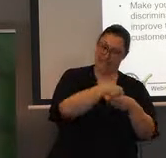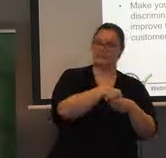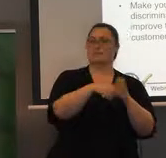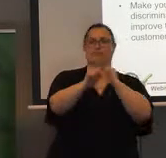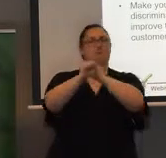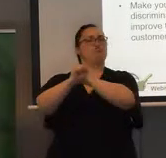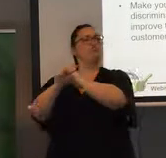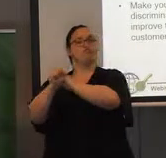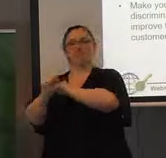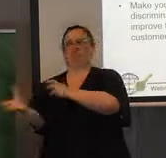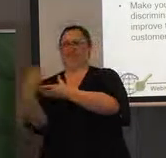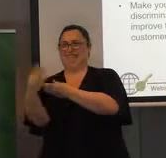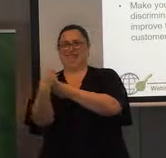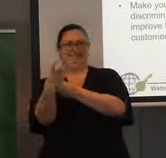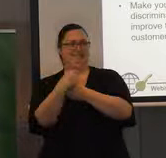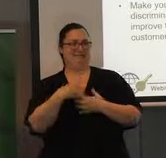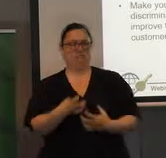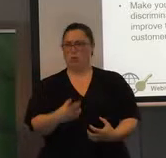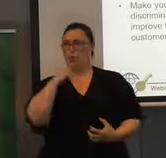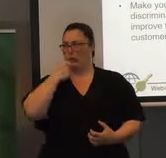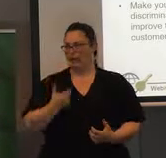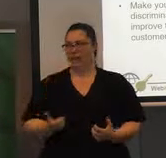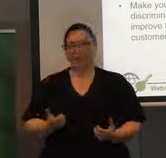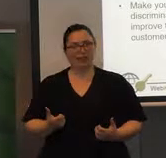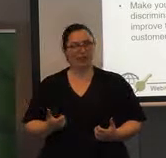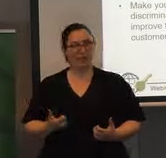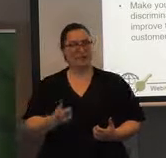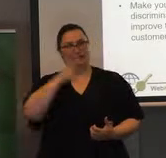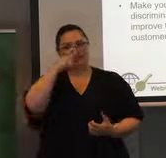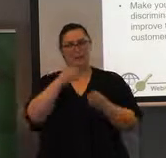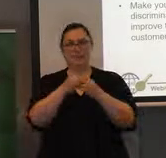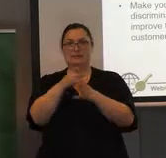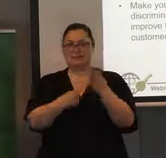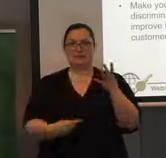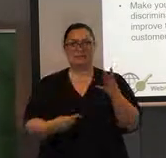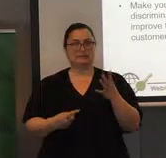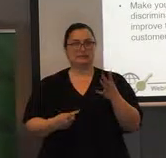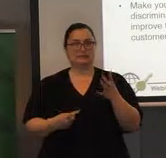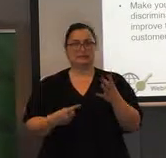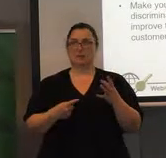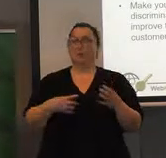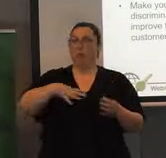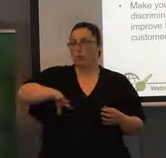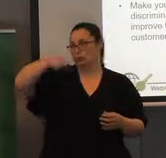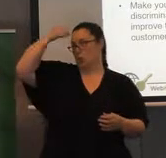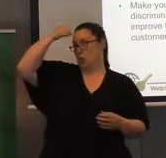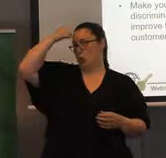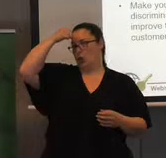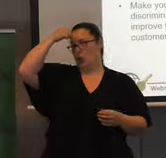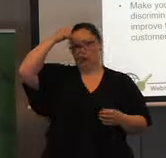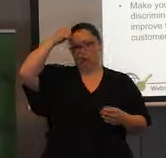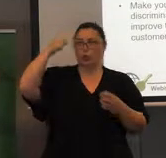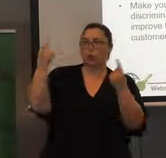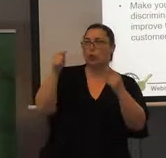of all of our society. Advertise it, scream it from the rooftops. People with disabilities are not going to mind. They would like to